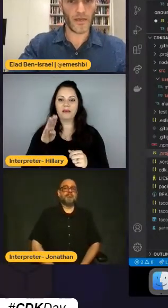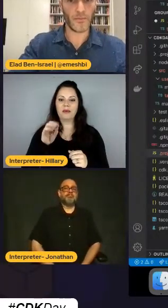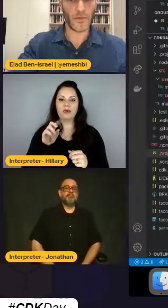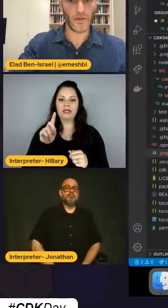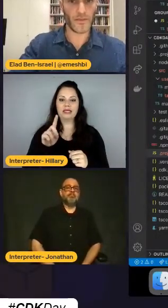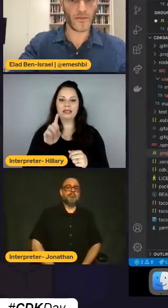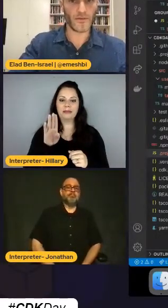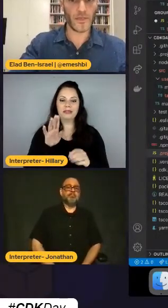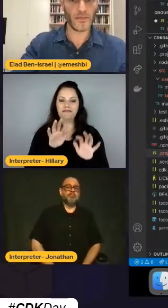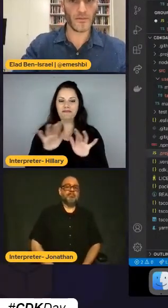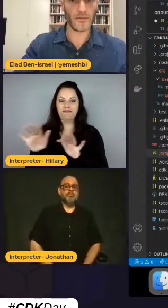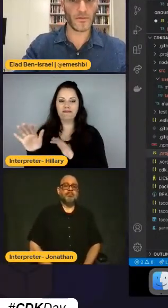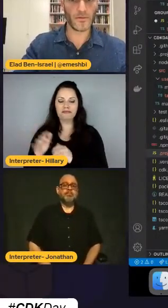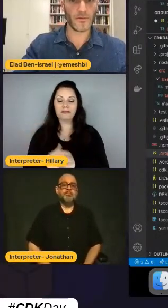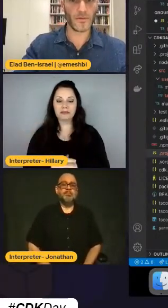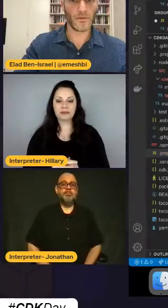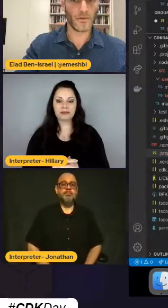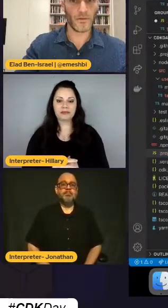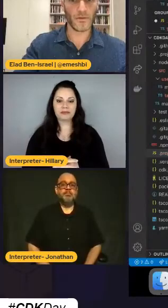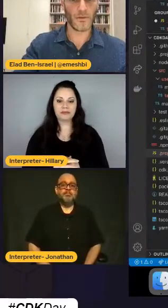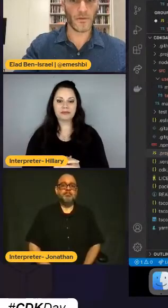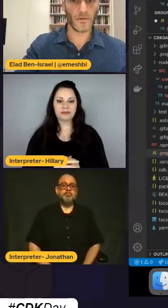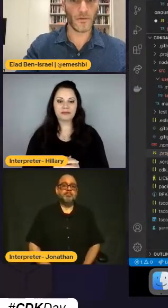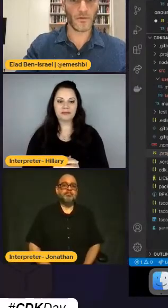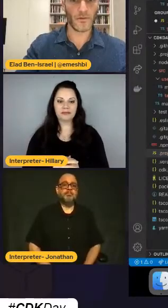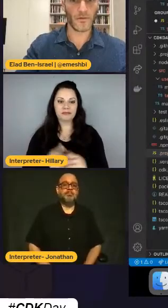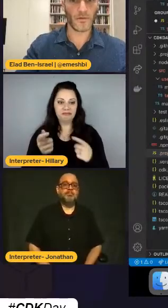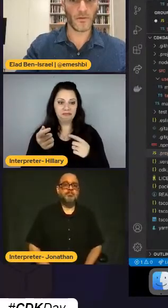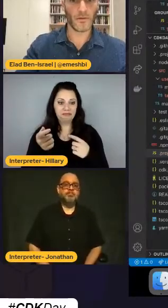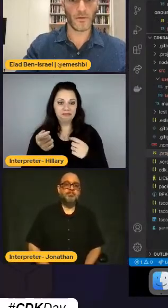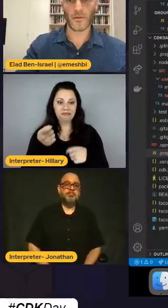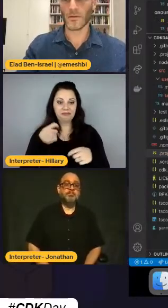attribute type string.